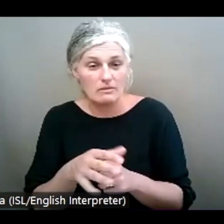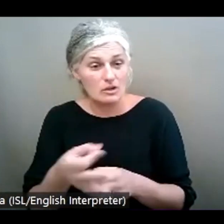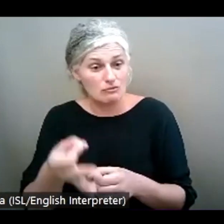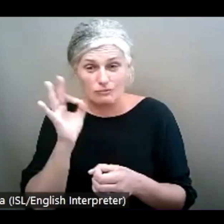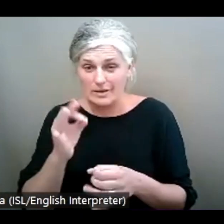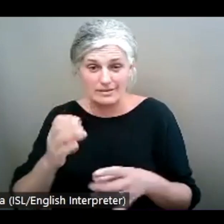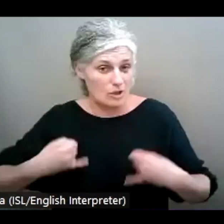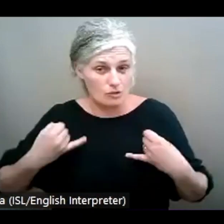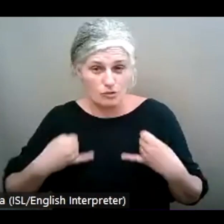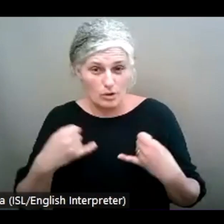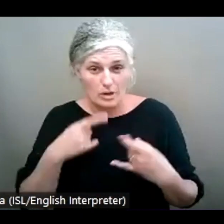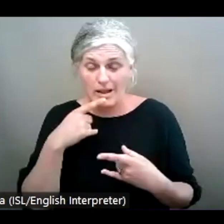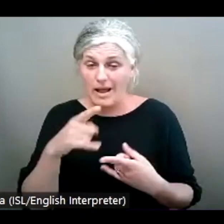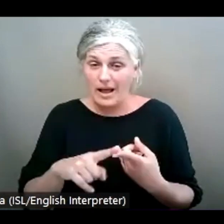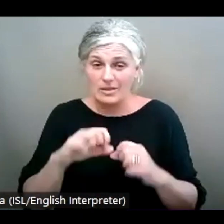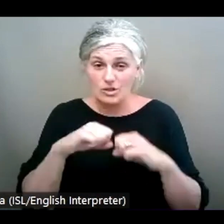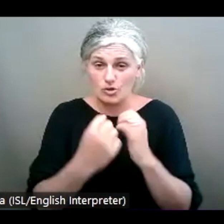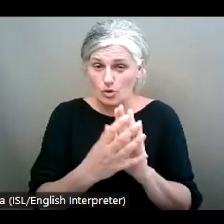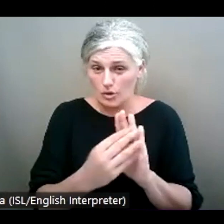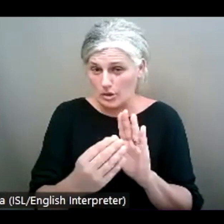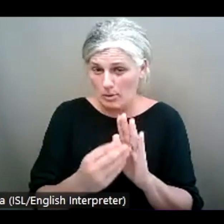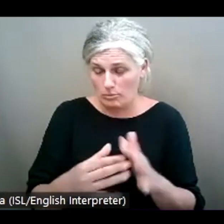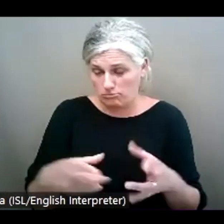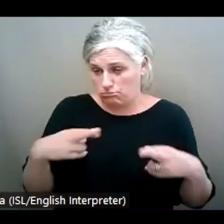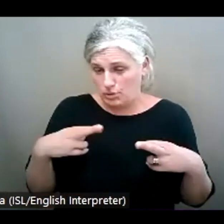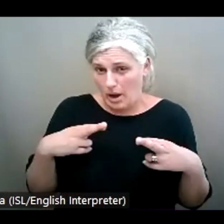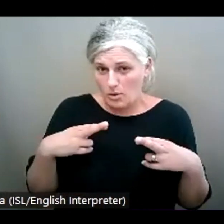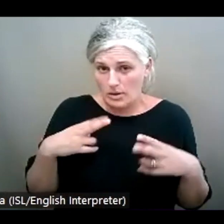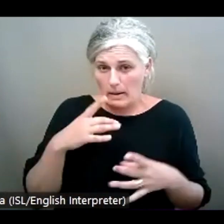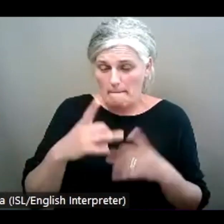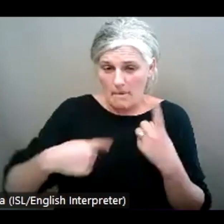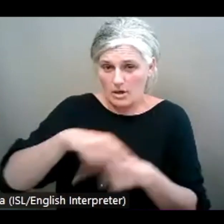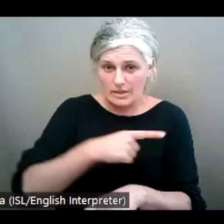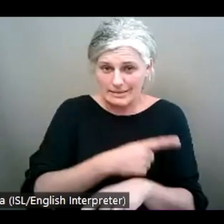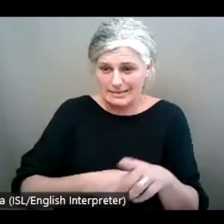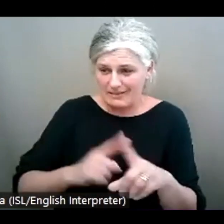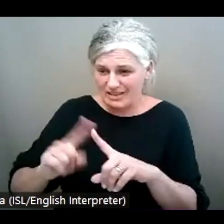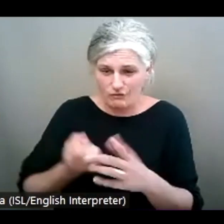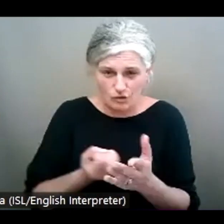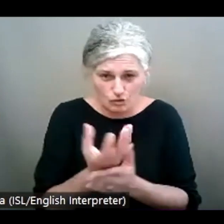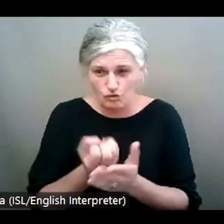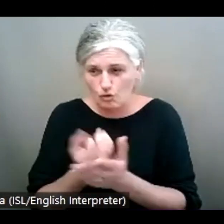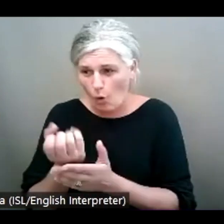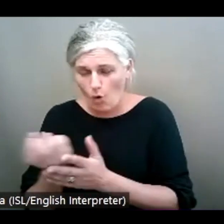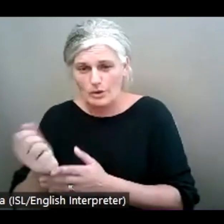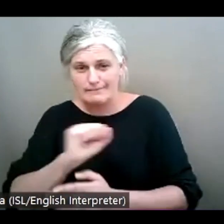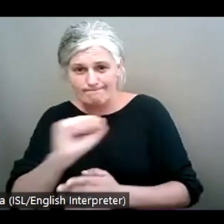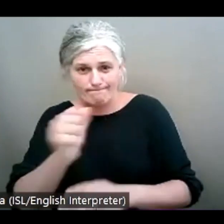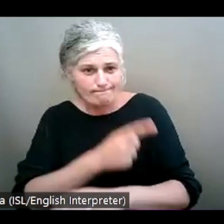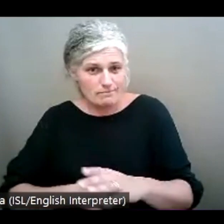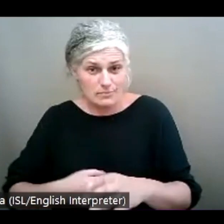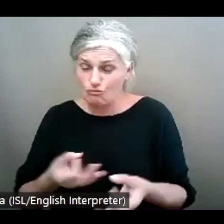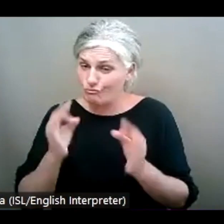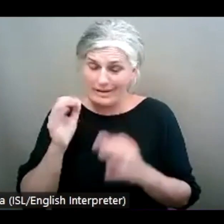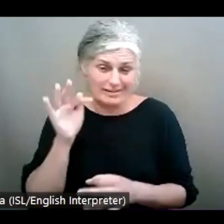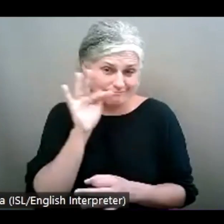it's just applying the social model to films where you had disabled stories and disabled characters. And it was great fun. So